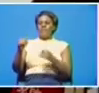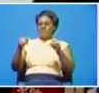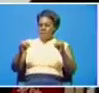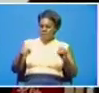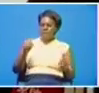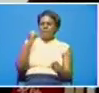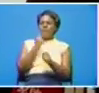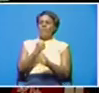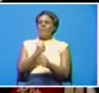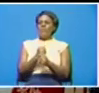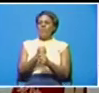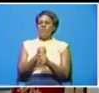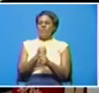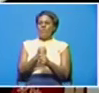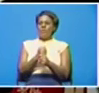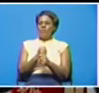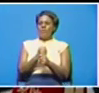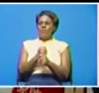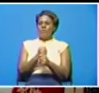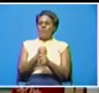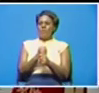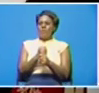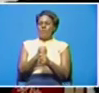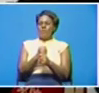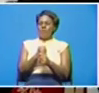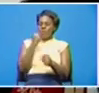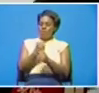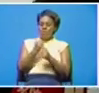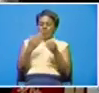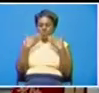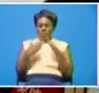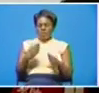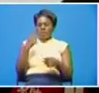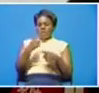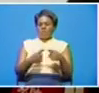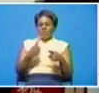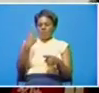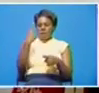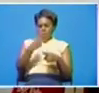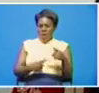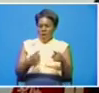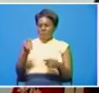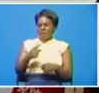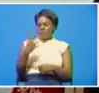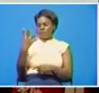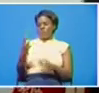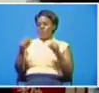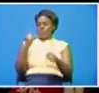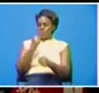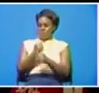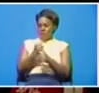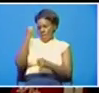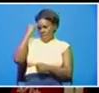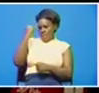done. So let's stick to it and let's get it done. 1 year, 4 months later, if we can do this,